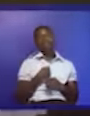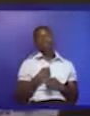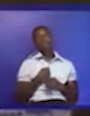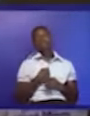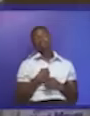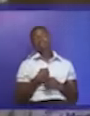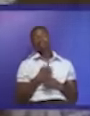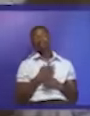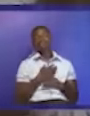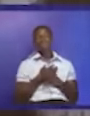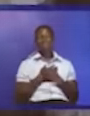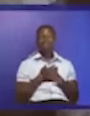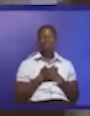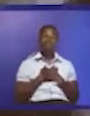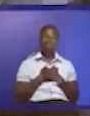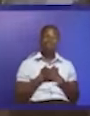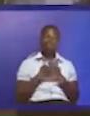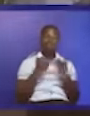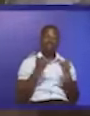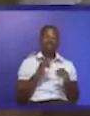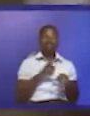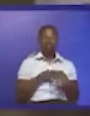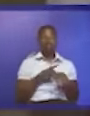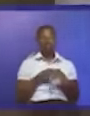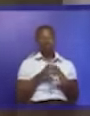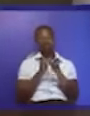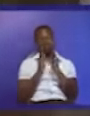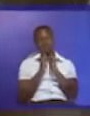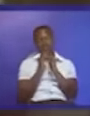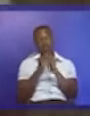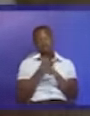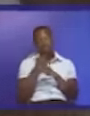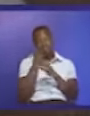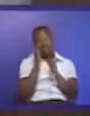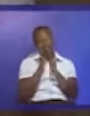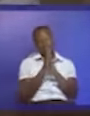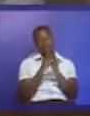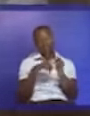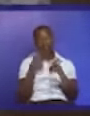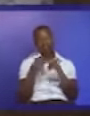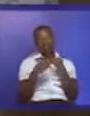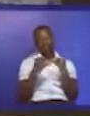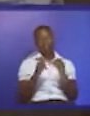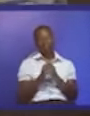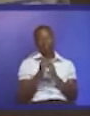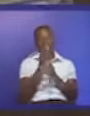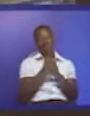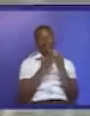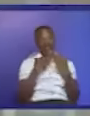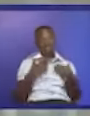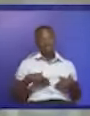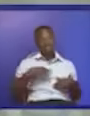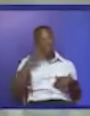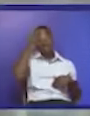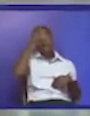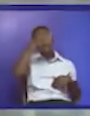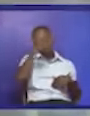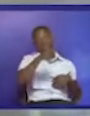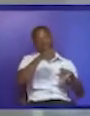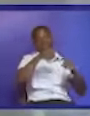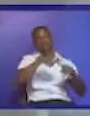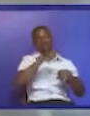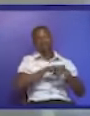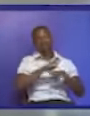Please hear me. We're about to pray and then we'll wrap up for the night. Somebody's destiny is depending on